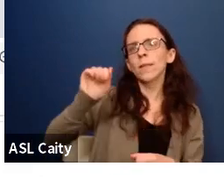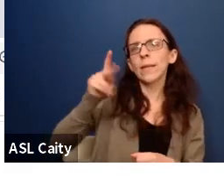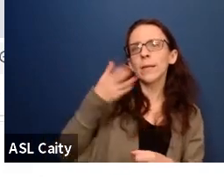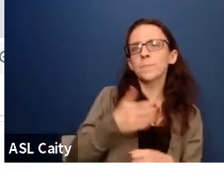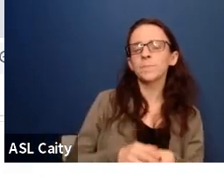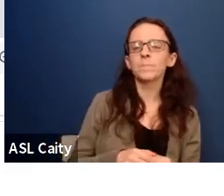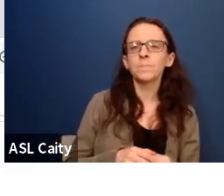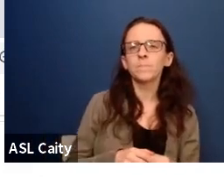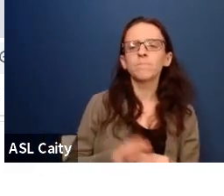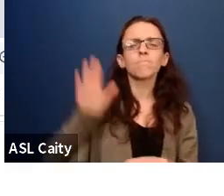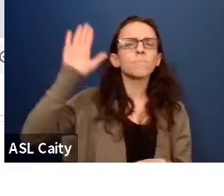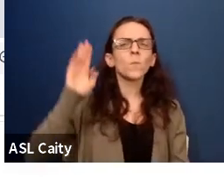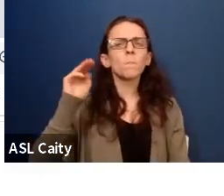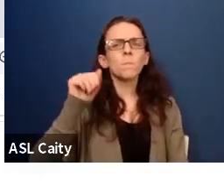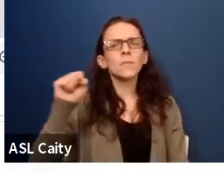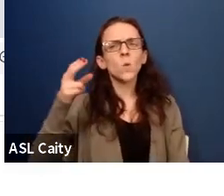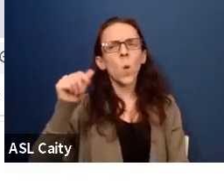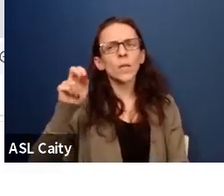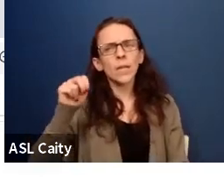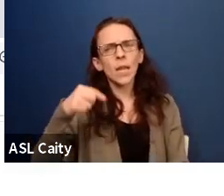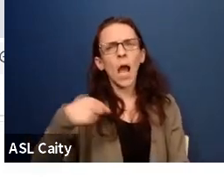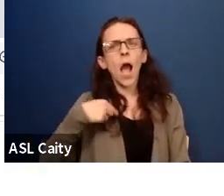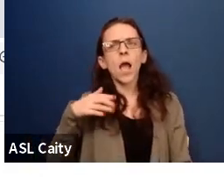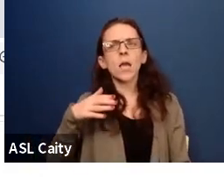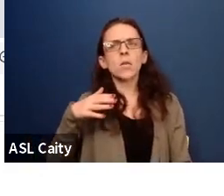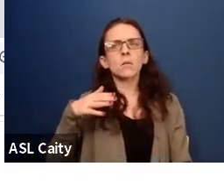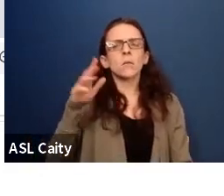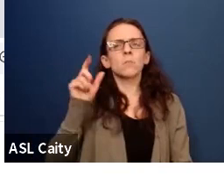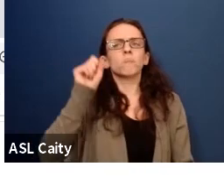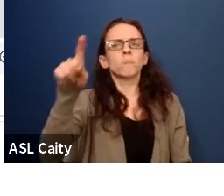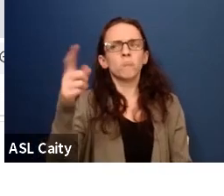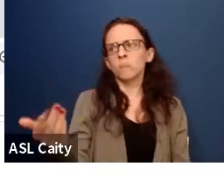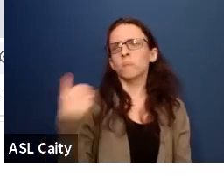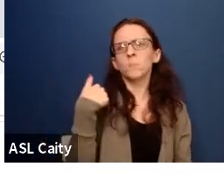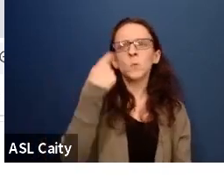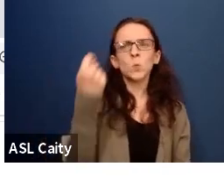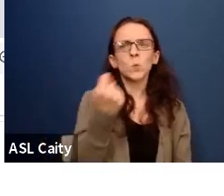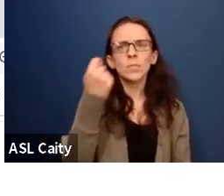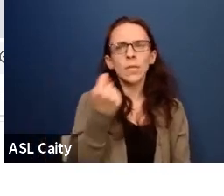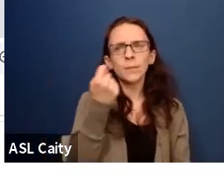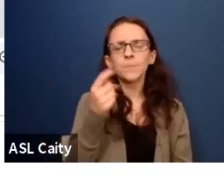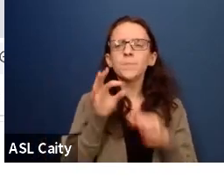Ms. Hogan, I had raised a question on Tuesday about